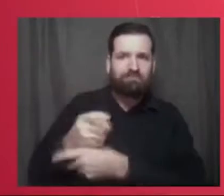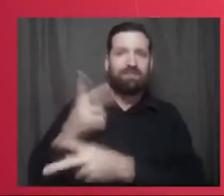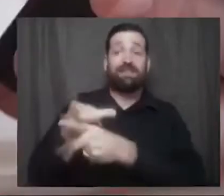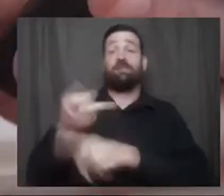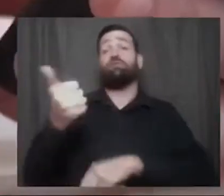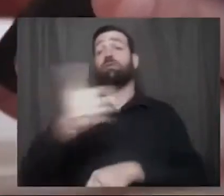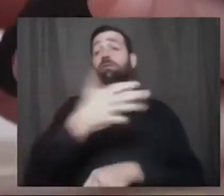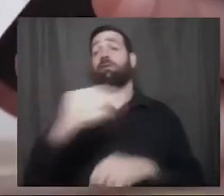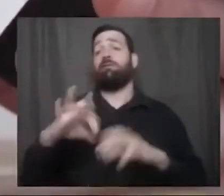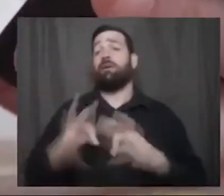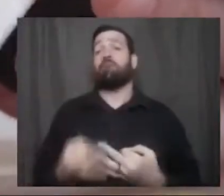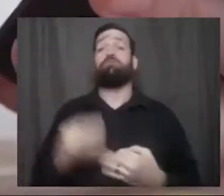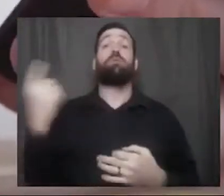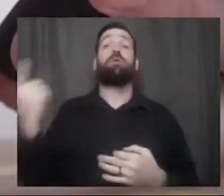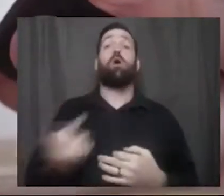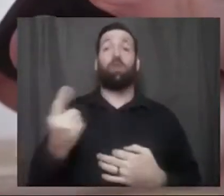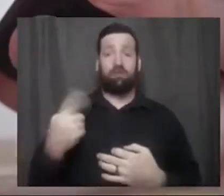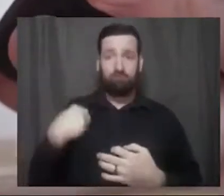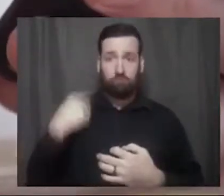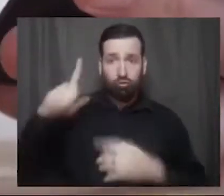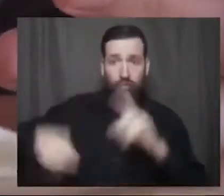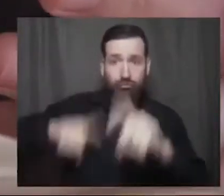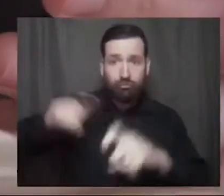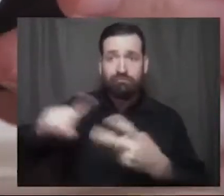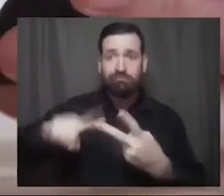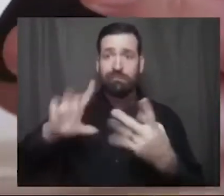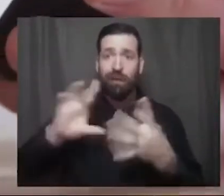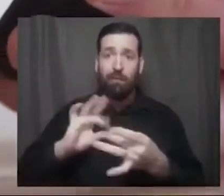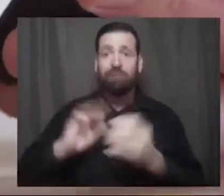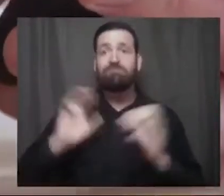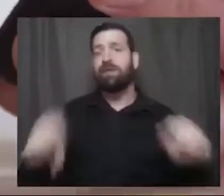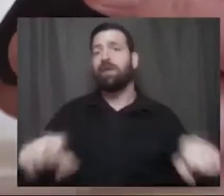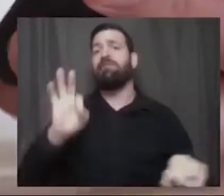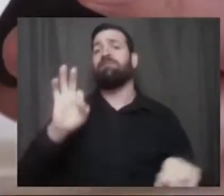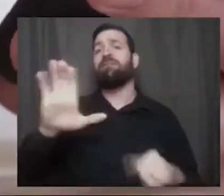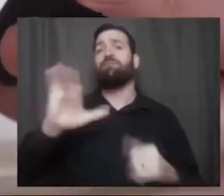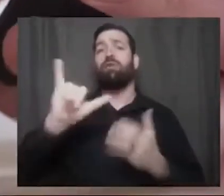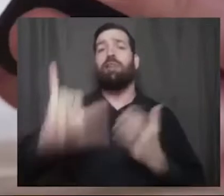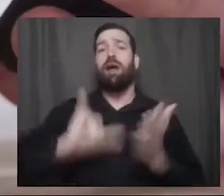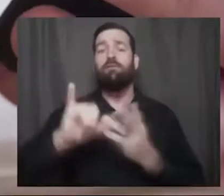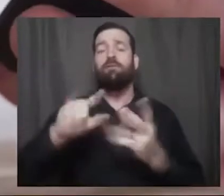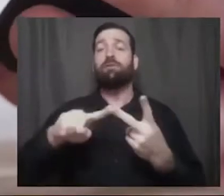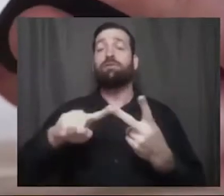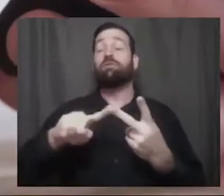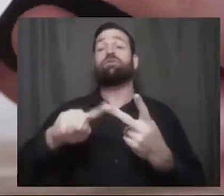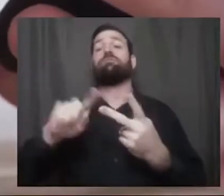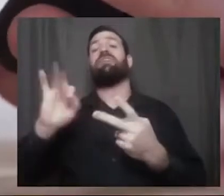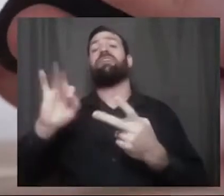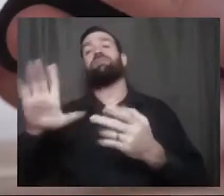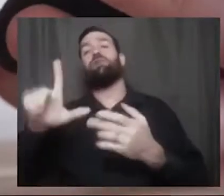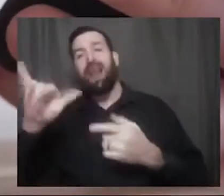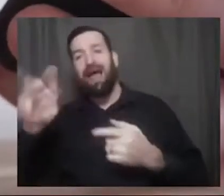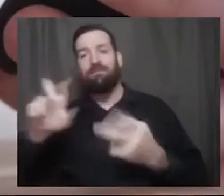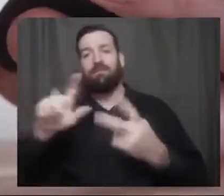always, if you have a question or a comment, you can share those on our Facebook Live, our YouTube channel, or just email us at